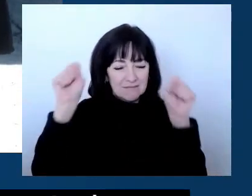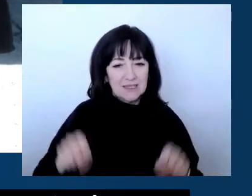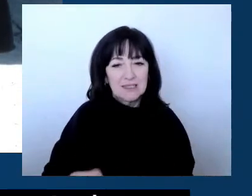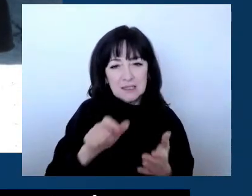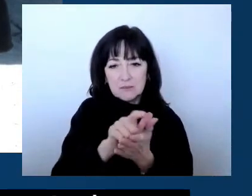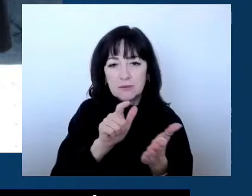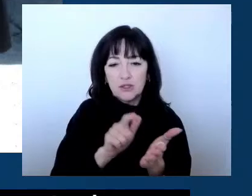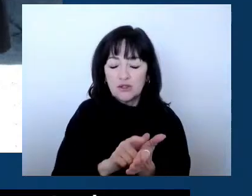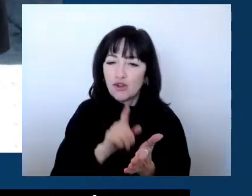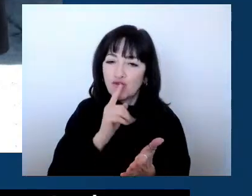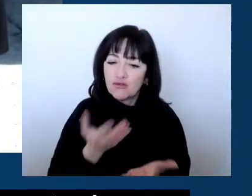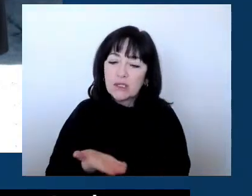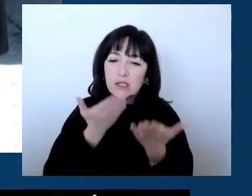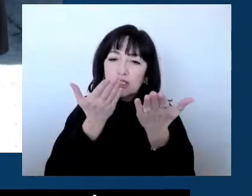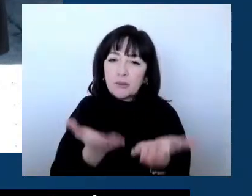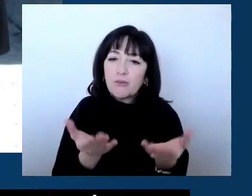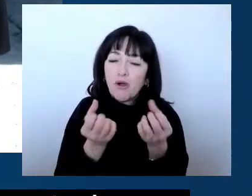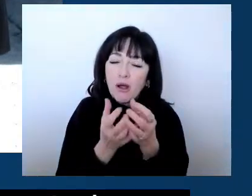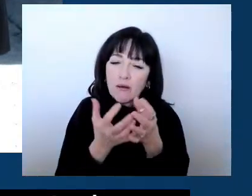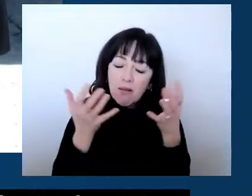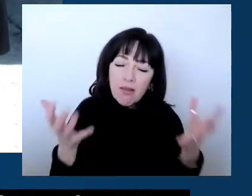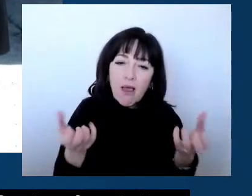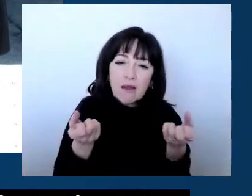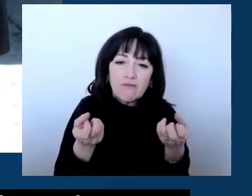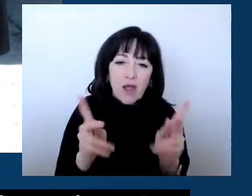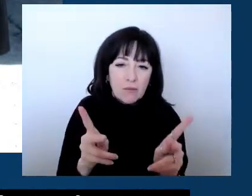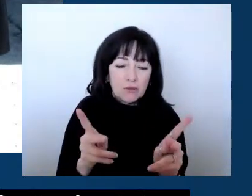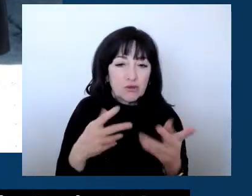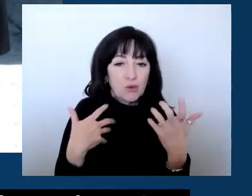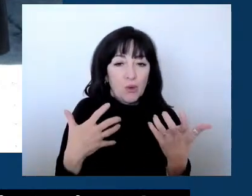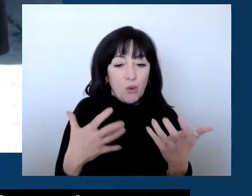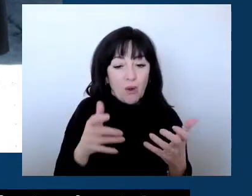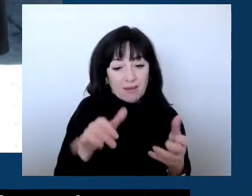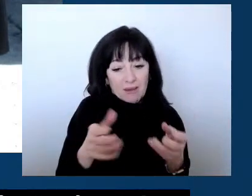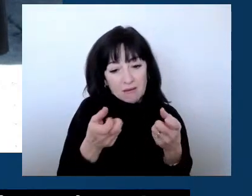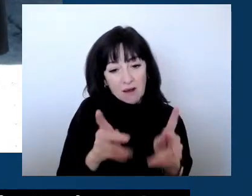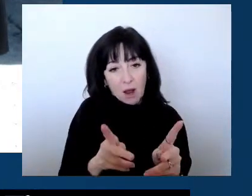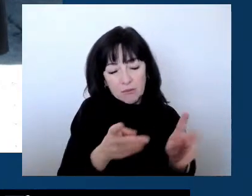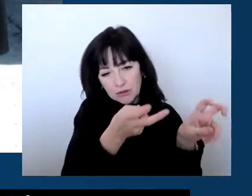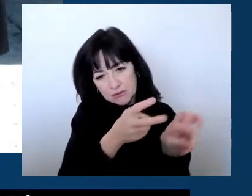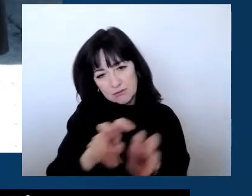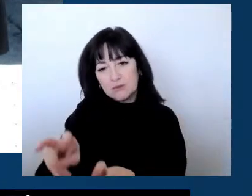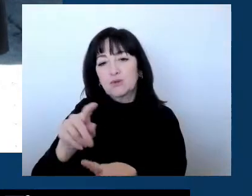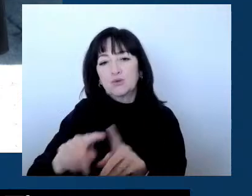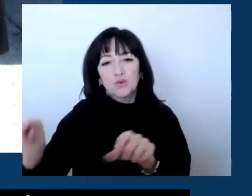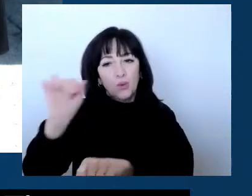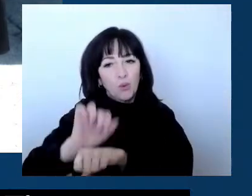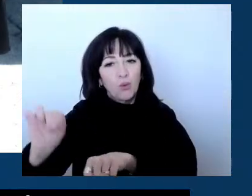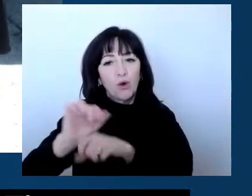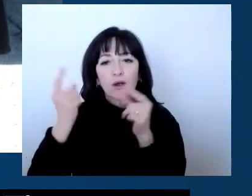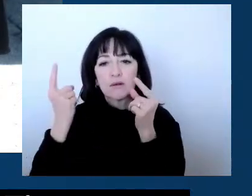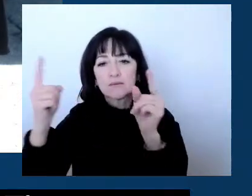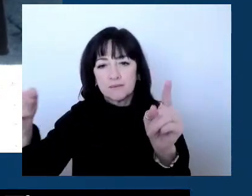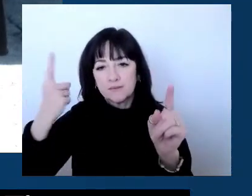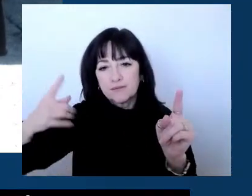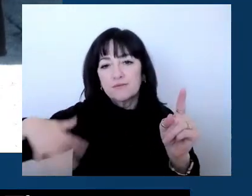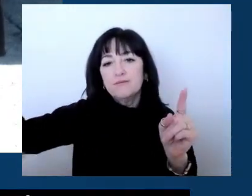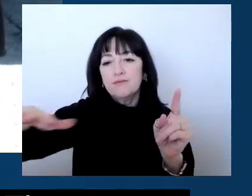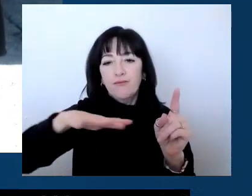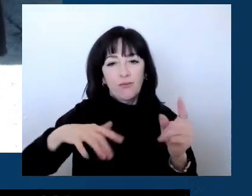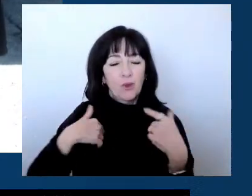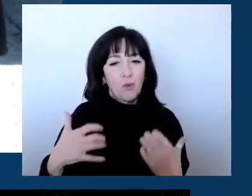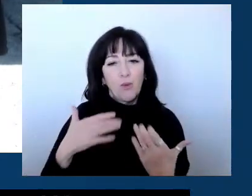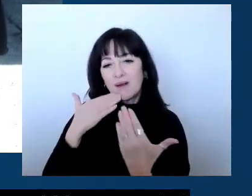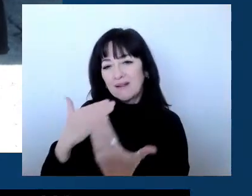we want to put that opportunity to work. And of course, I want to thank my boss, Secretary Buttigieg, for his leadership.